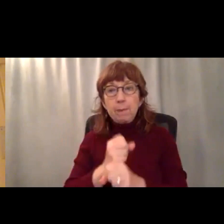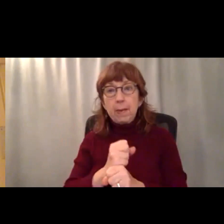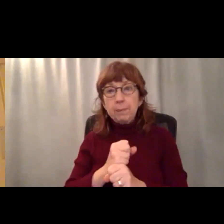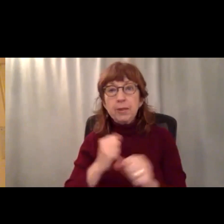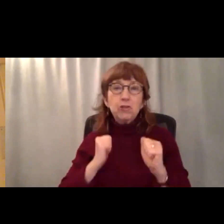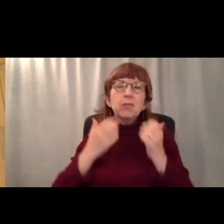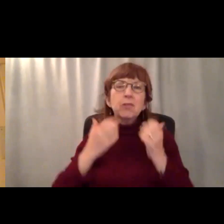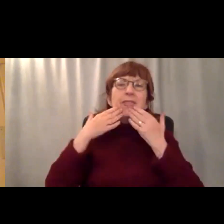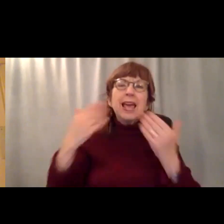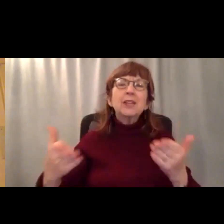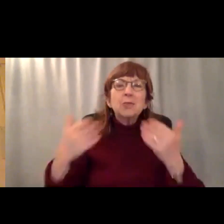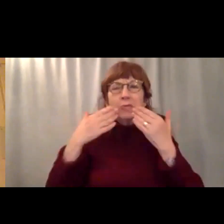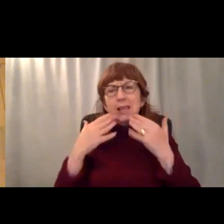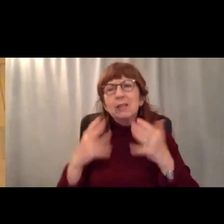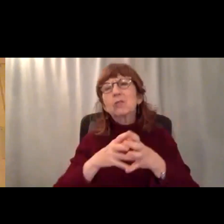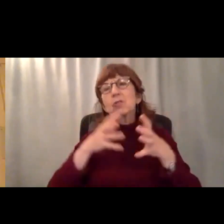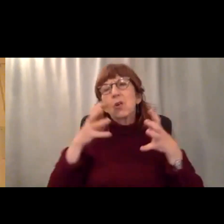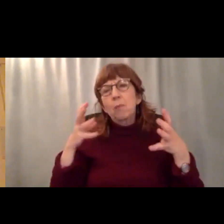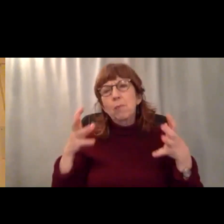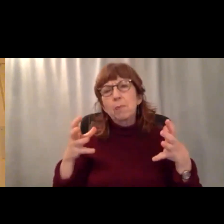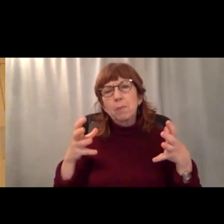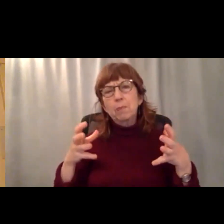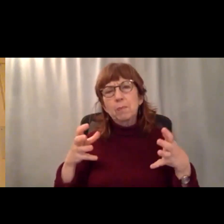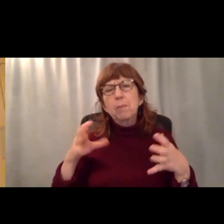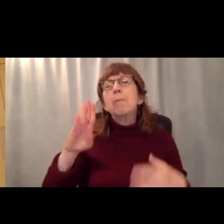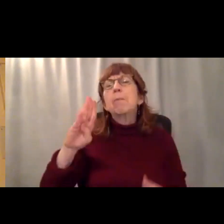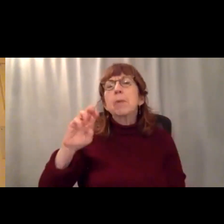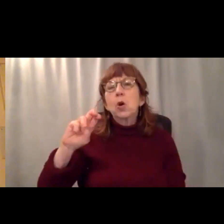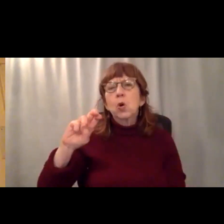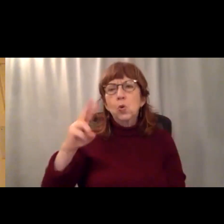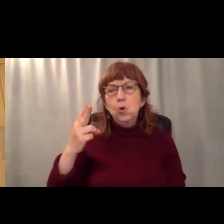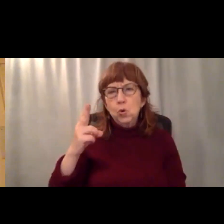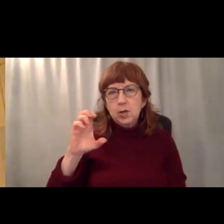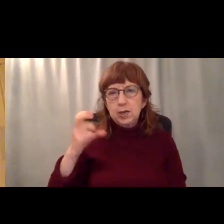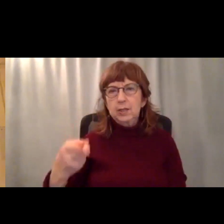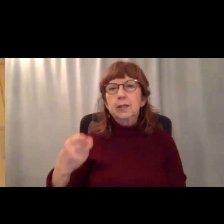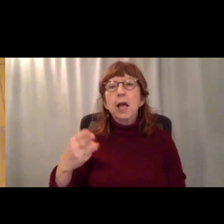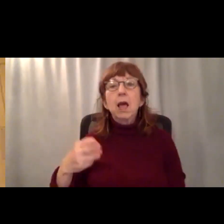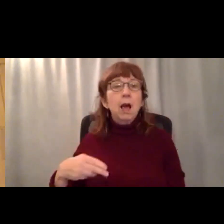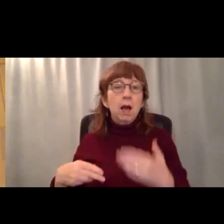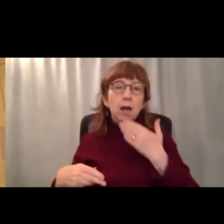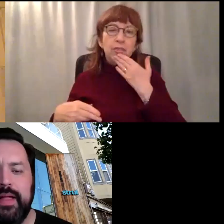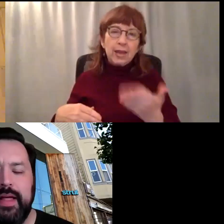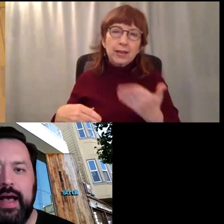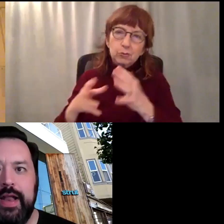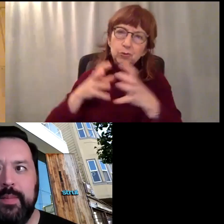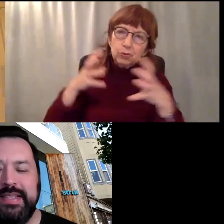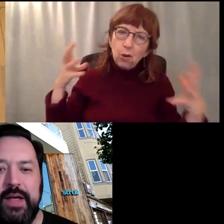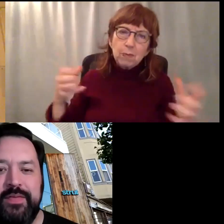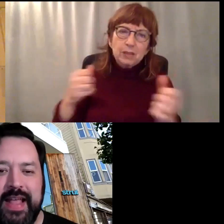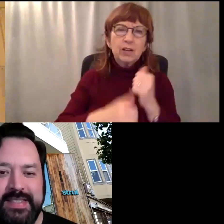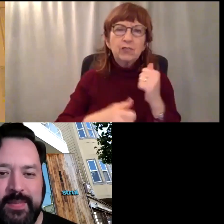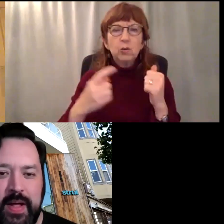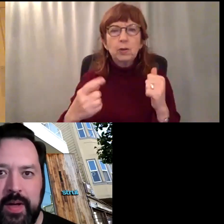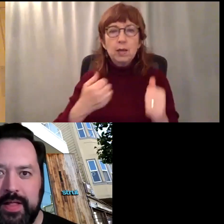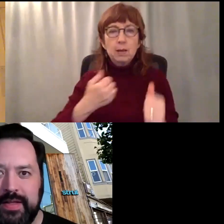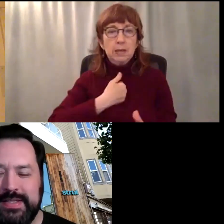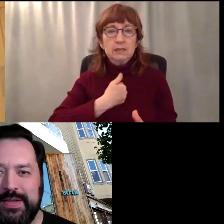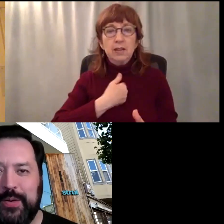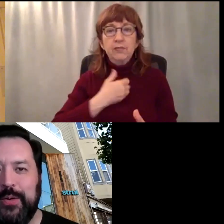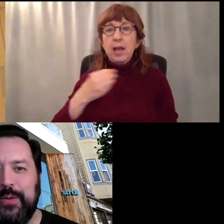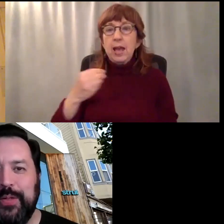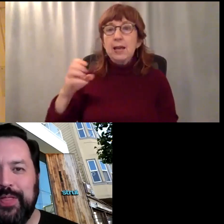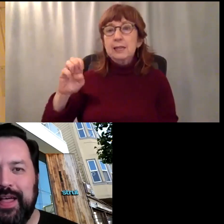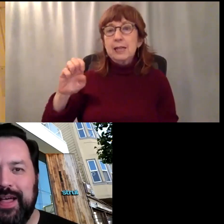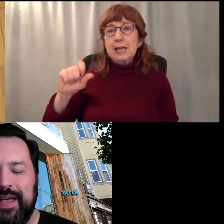So thank you so much, Baruch. Thank you, thank you, thank you so much, everybody. I know myself and Esteban, while